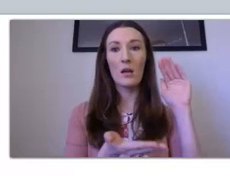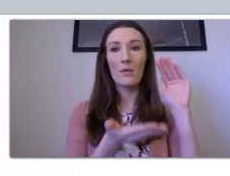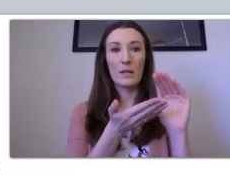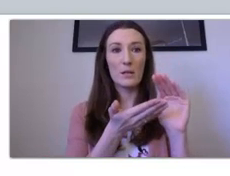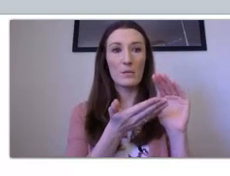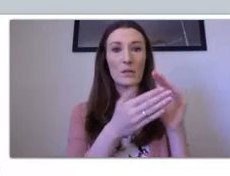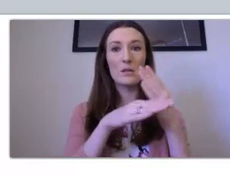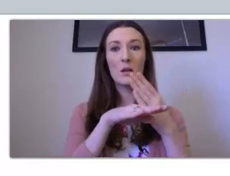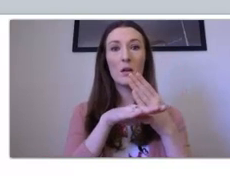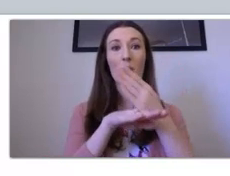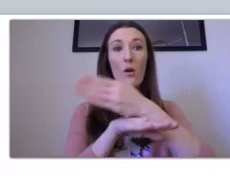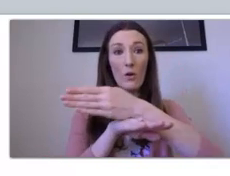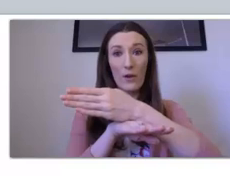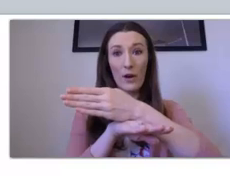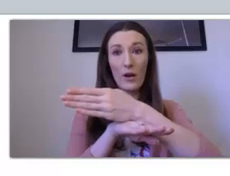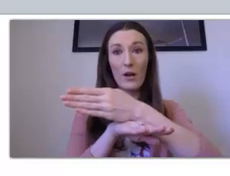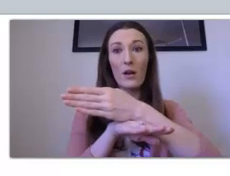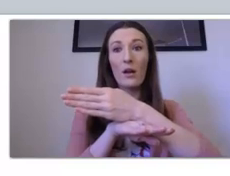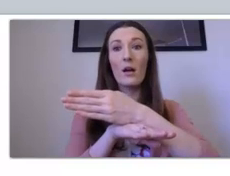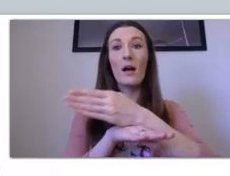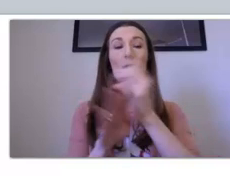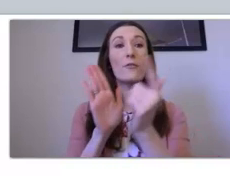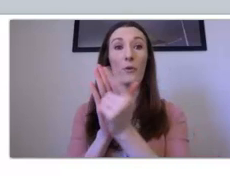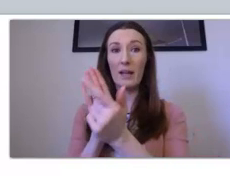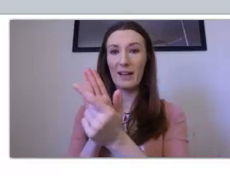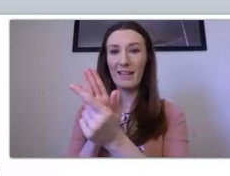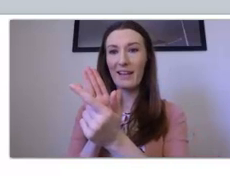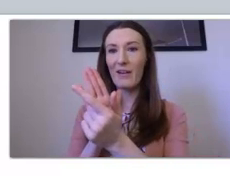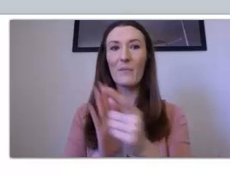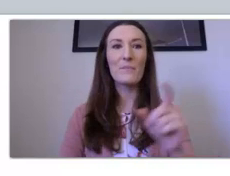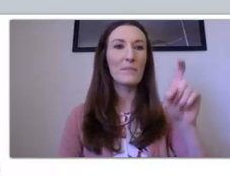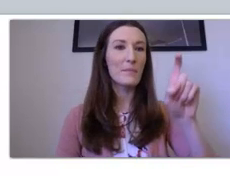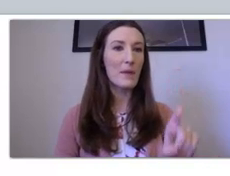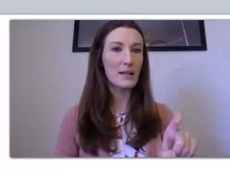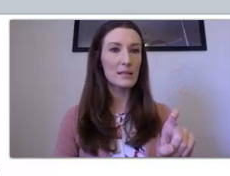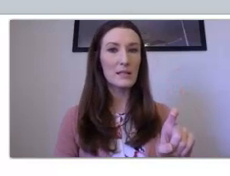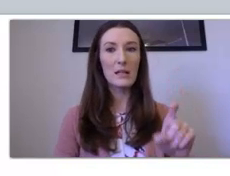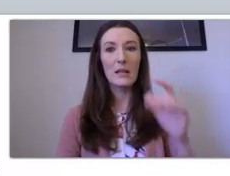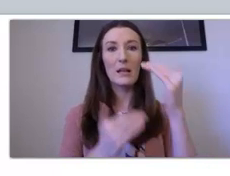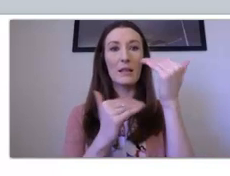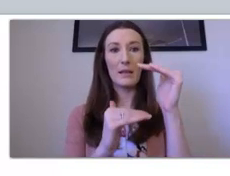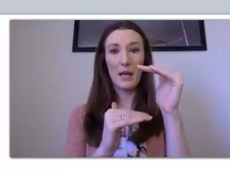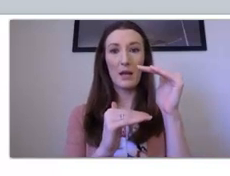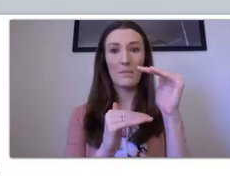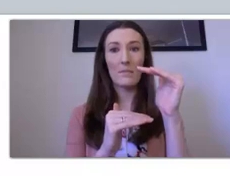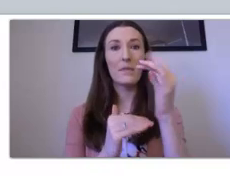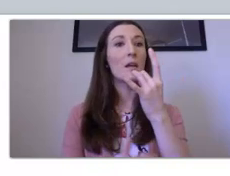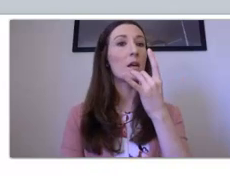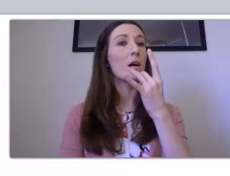than, reduce, over, forbid, illegal, must,